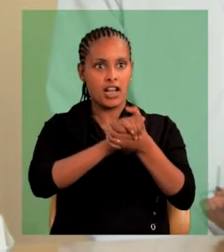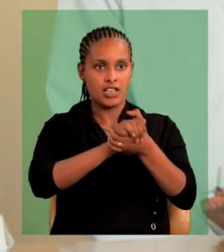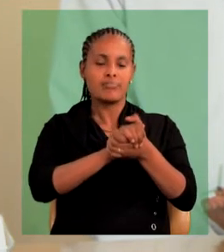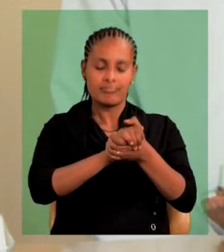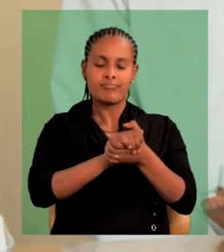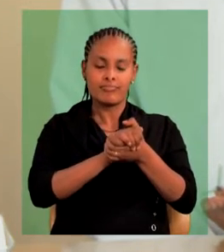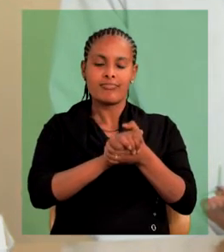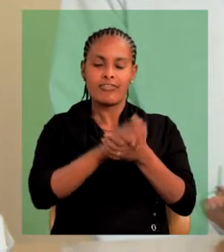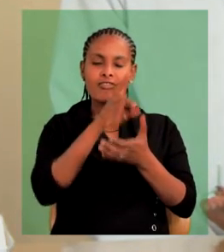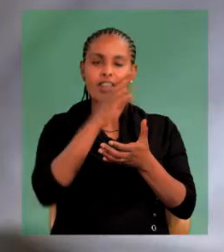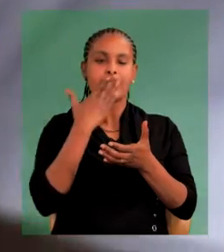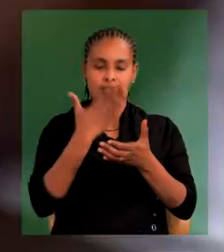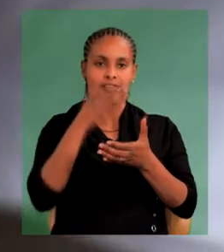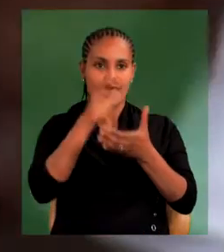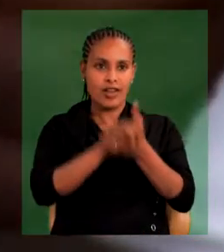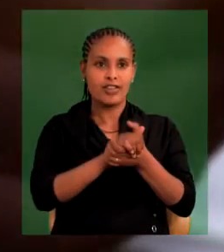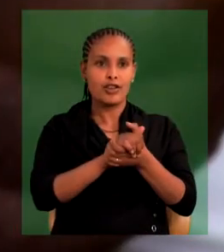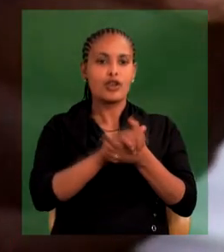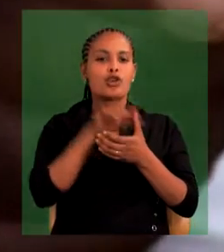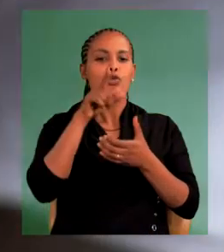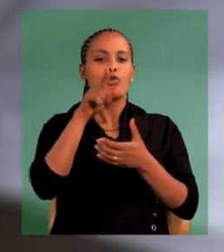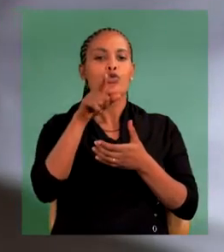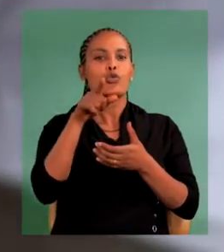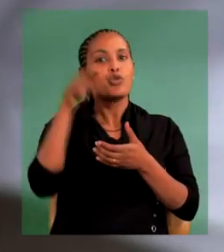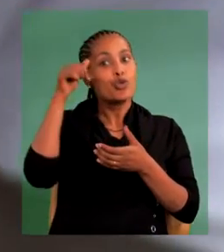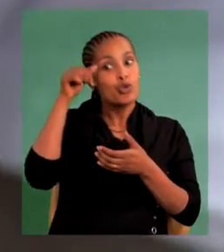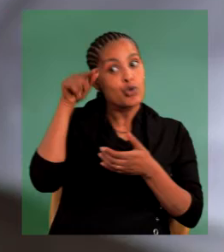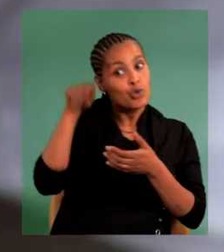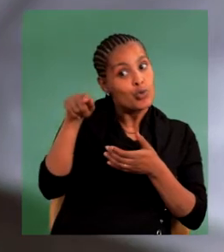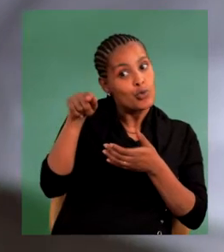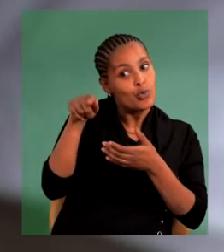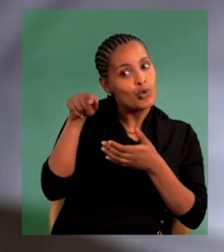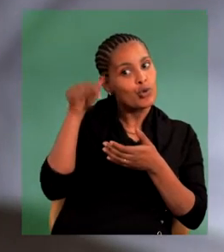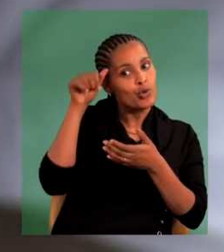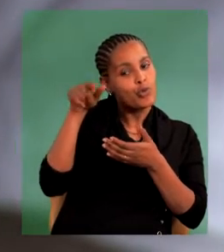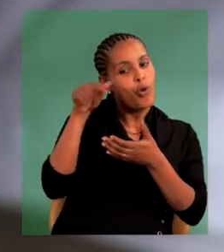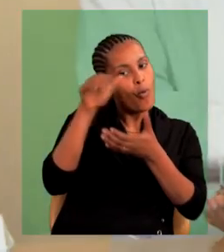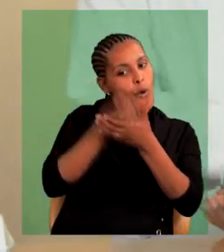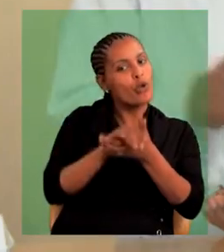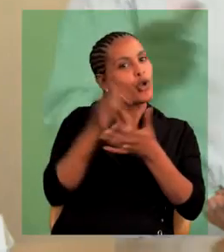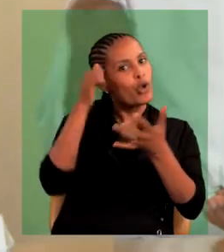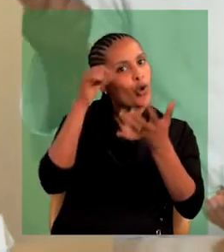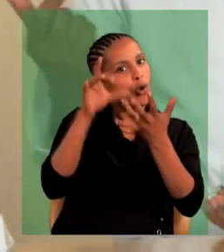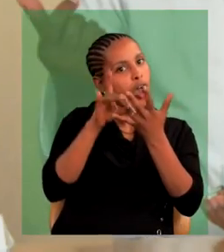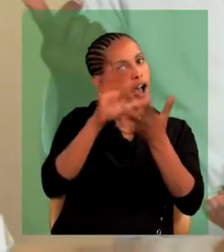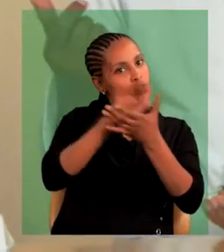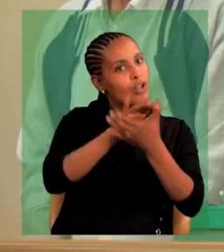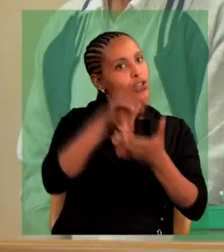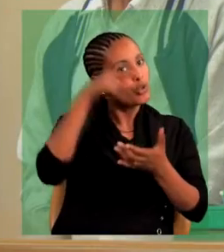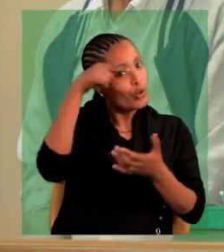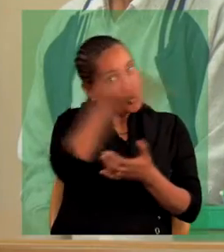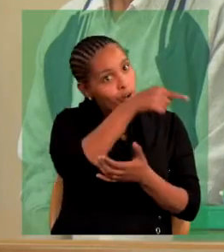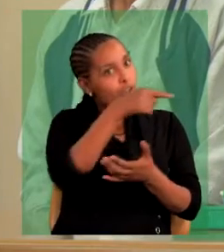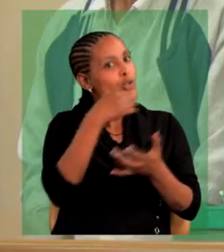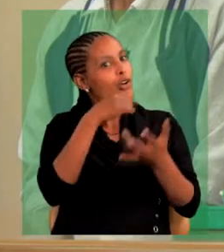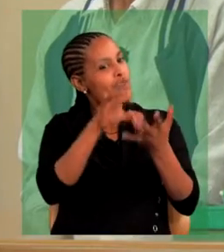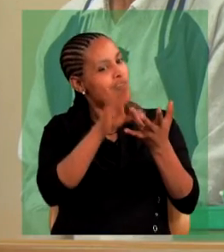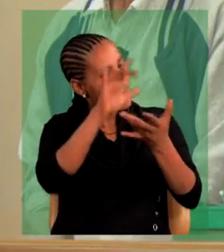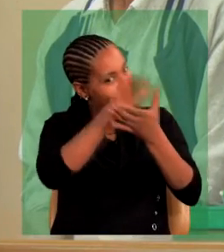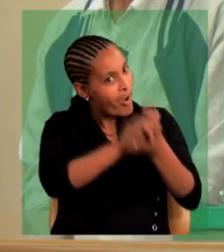Marriage. Marriage, very good. You're bonded, you will be bonded to your husband. You will be bonded to your